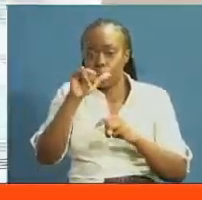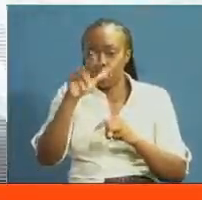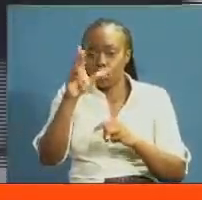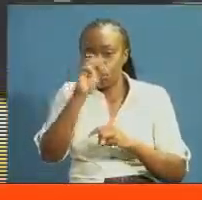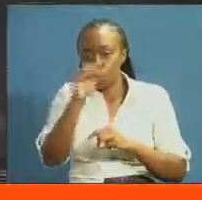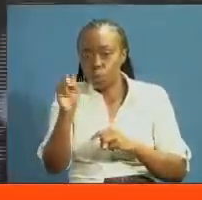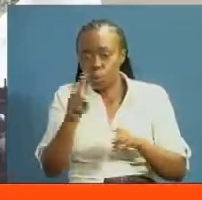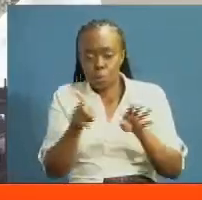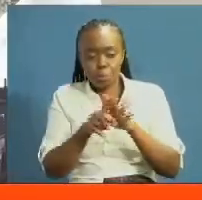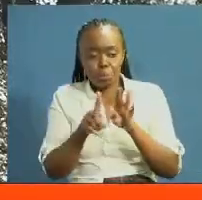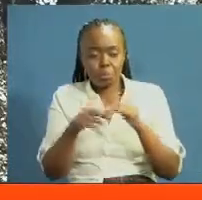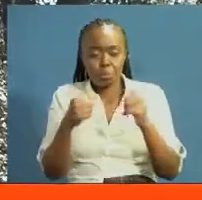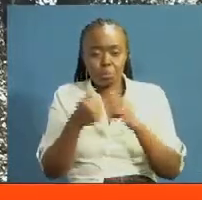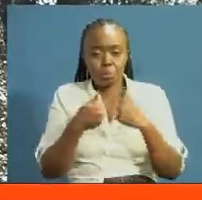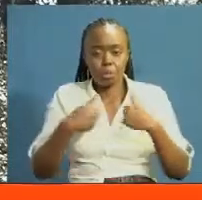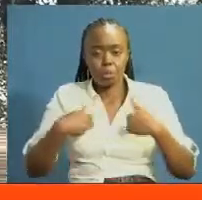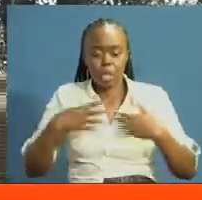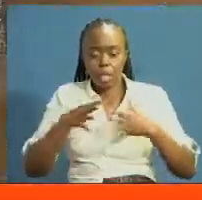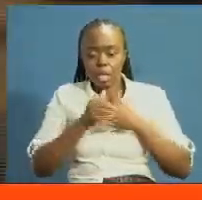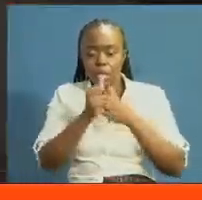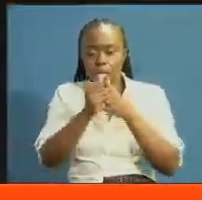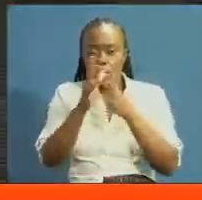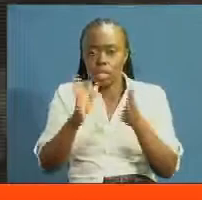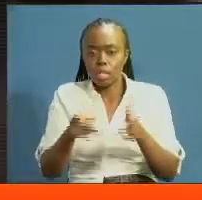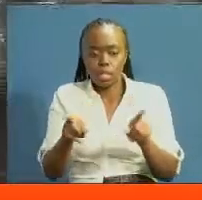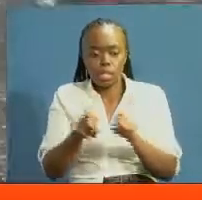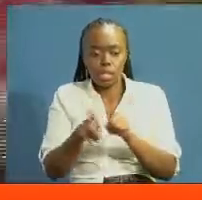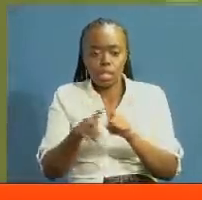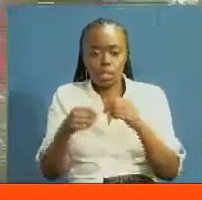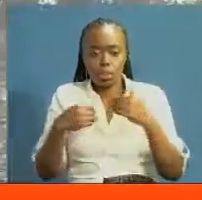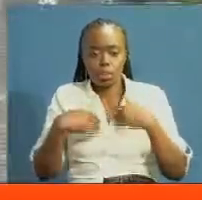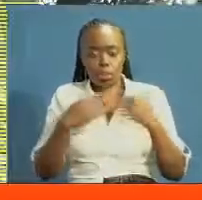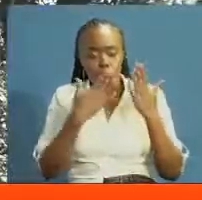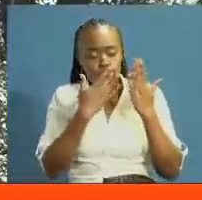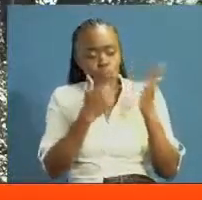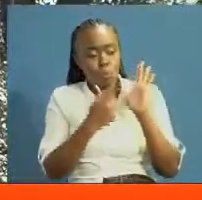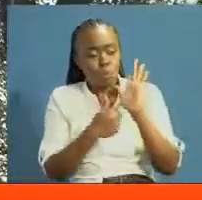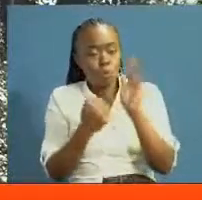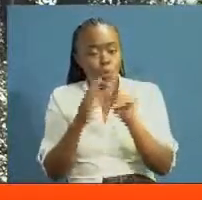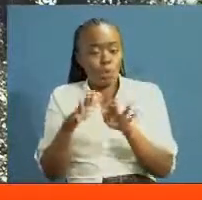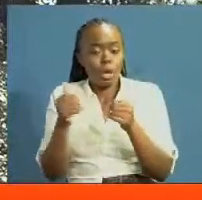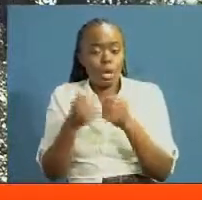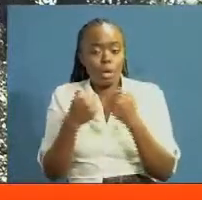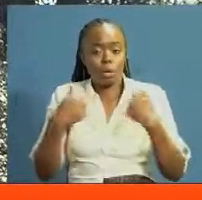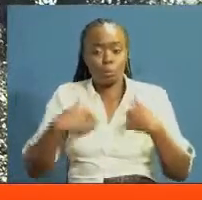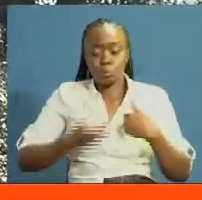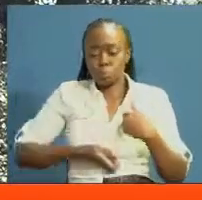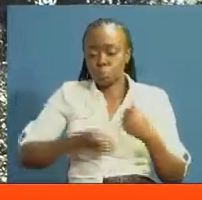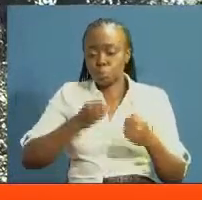The self-proclaimed moral and ethical leader also presented legal papers showing how he acquired the land.